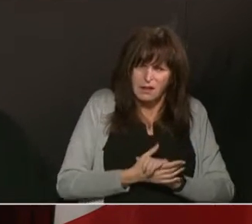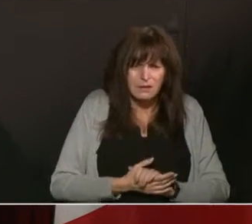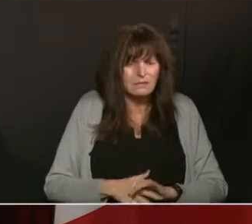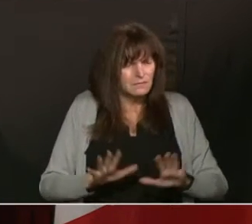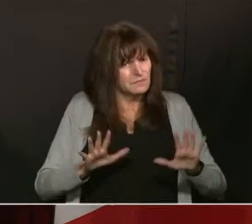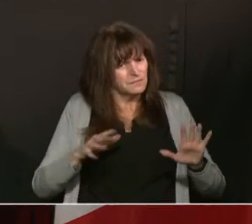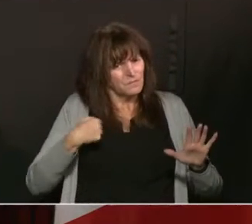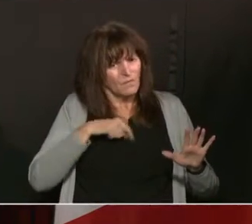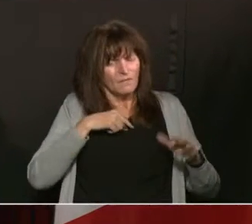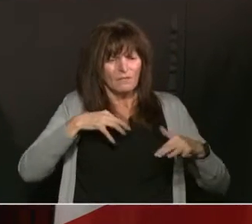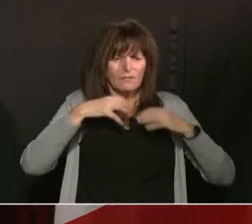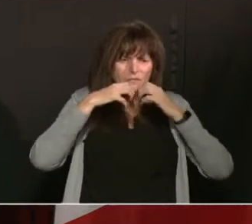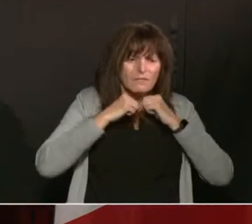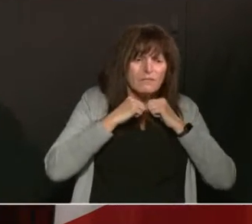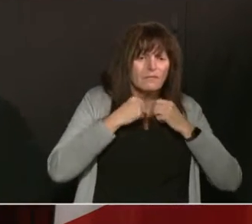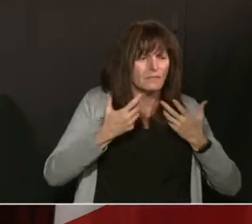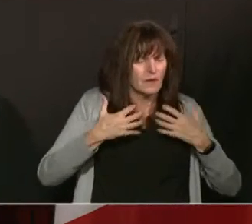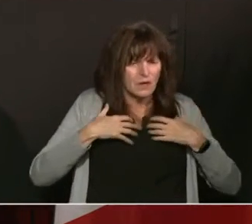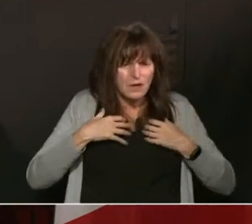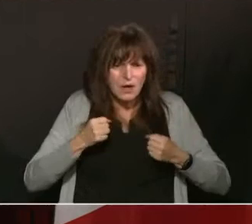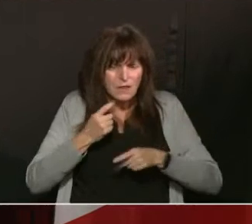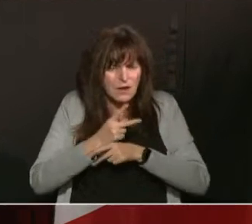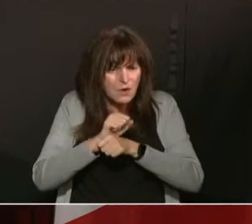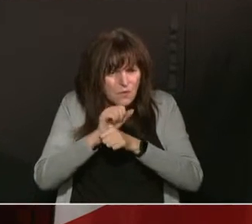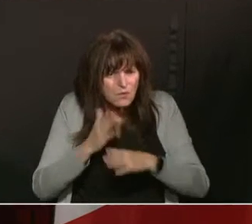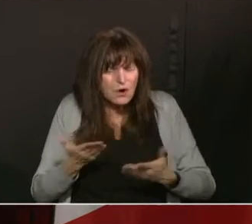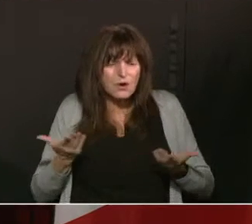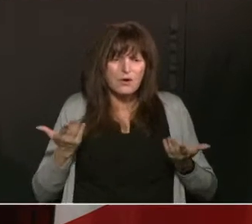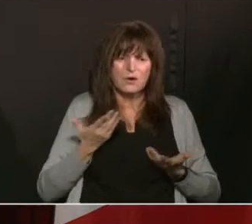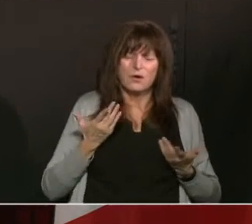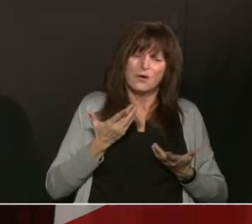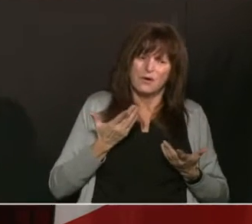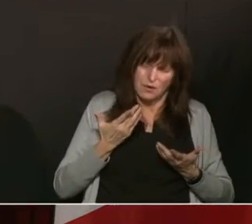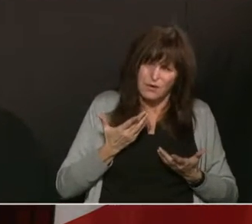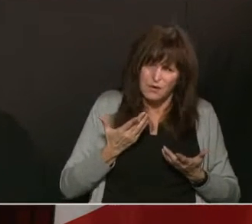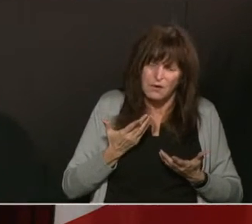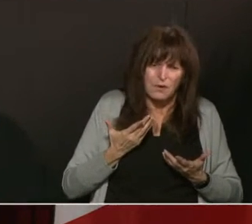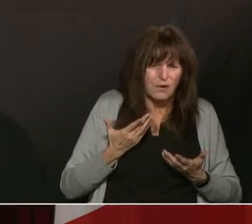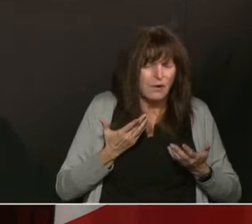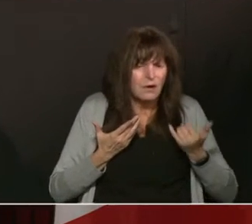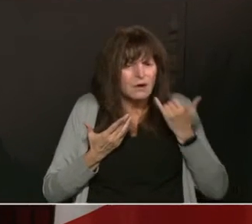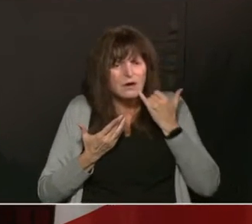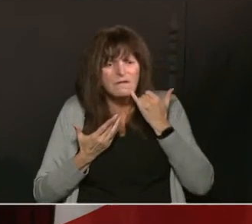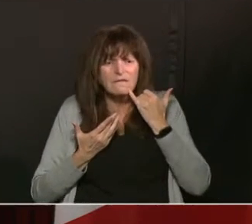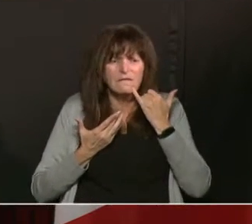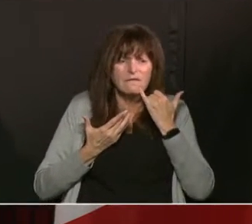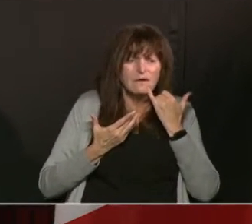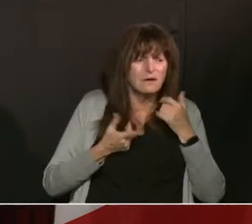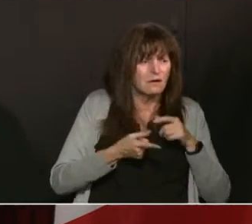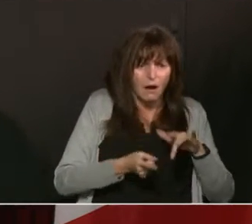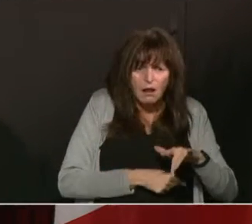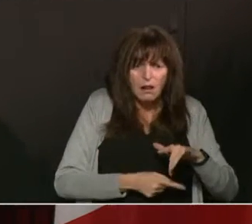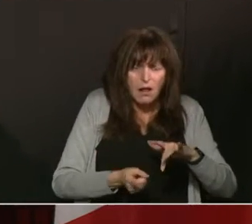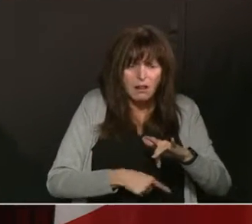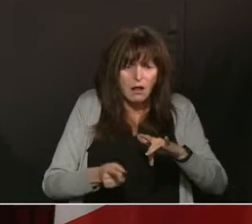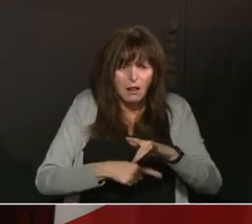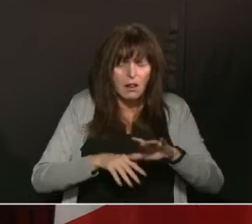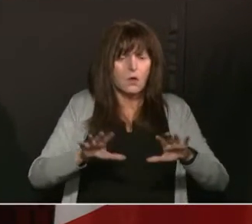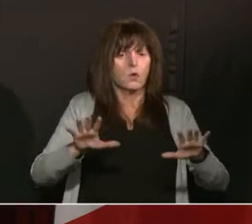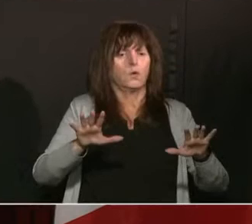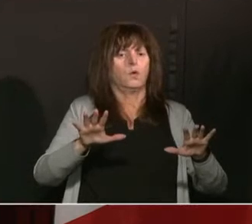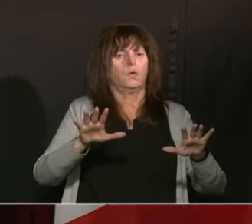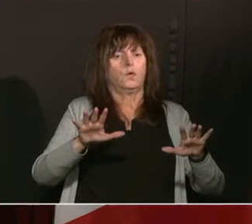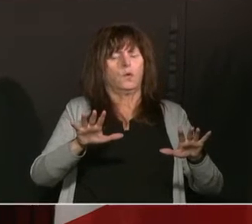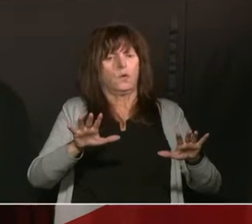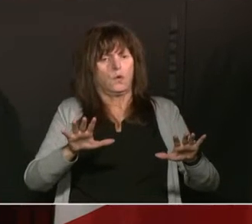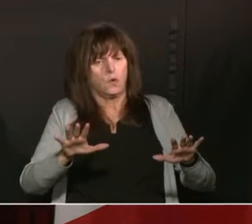a high absenteeism rate potentially if we kept on with that standard approach to case and contact management. So I think you'll hear